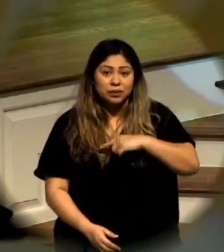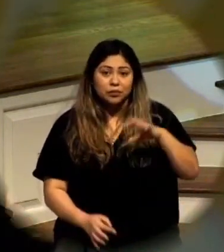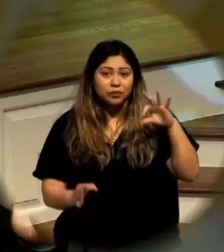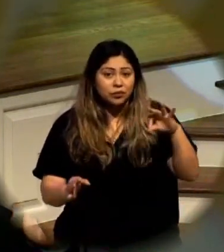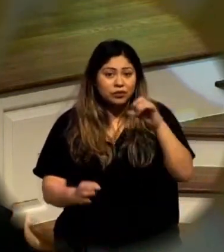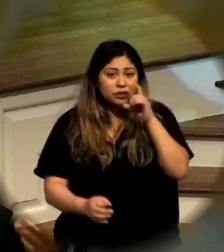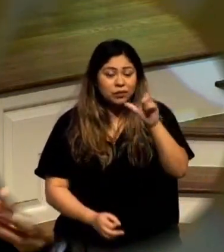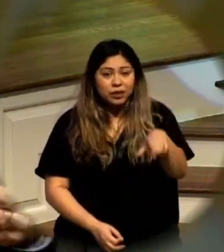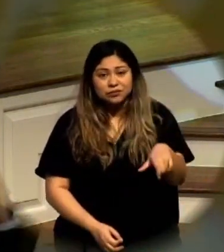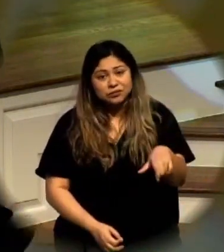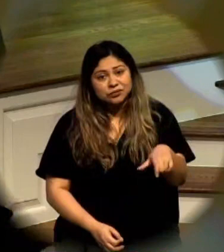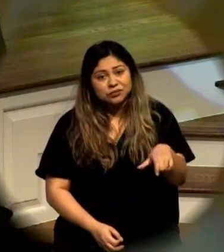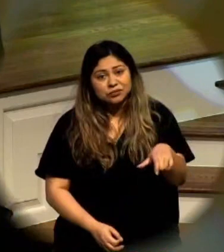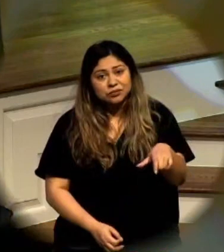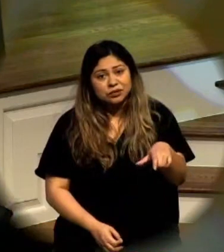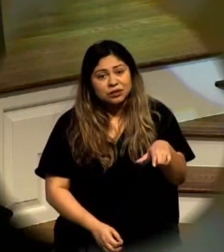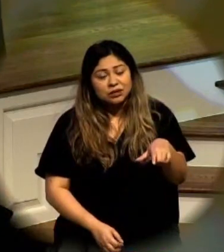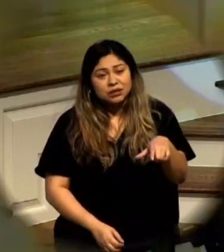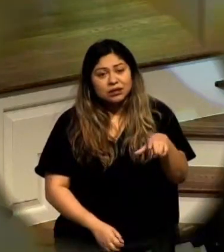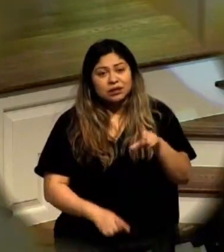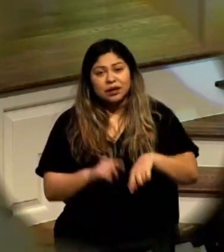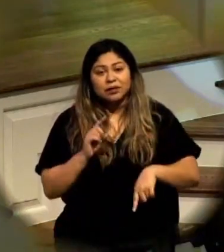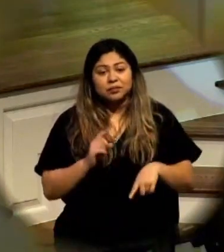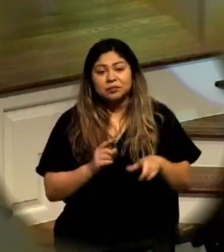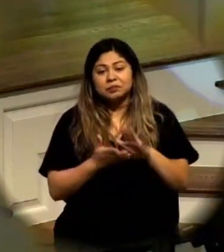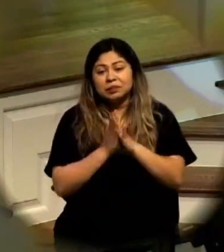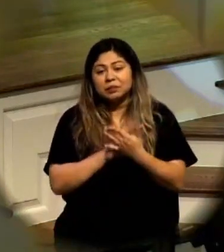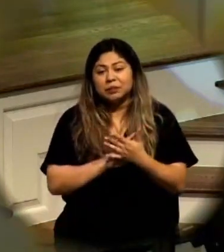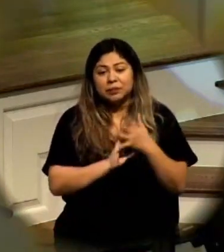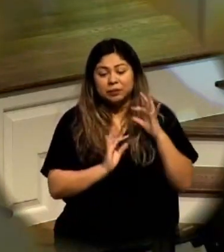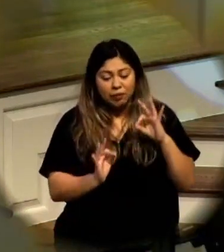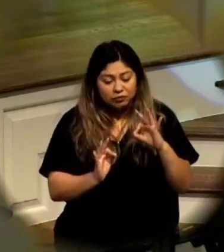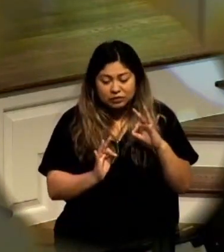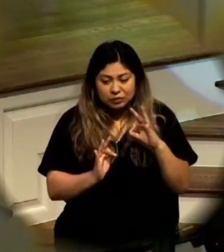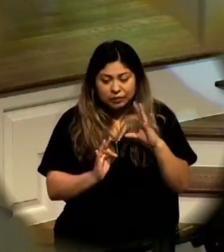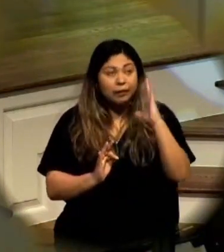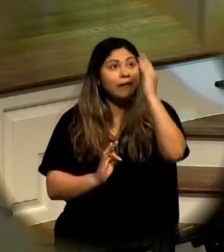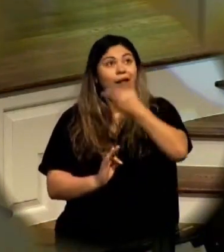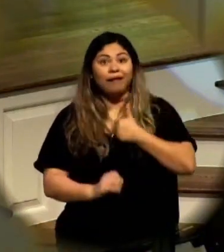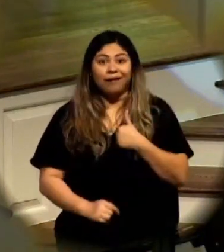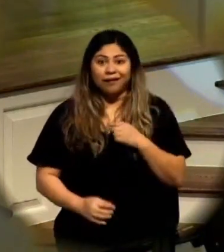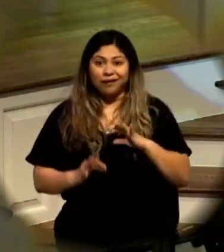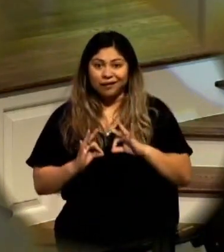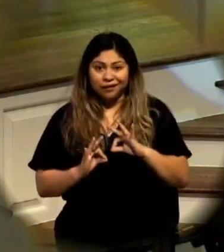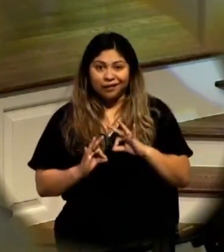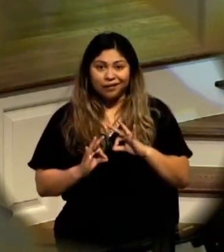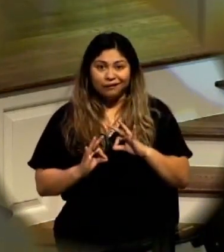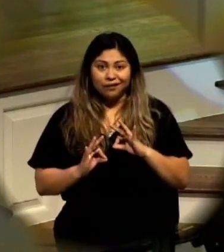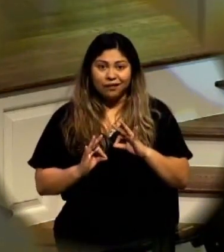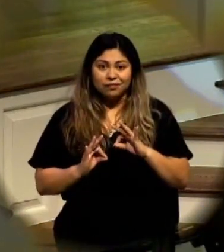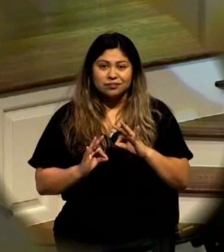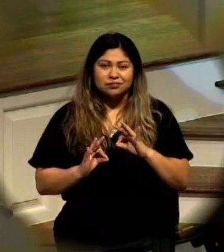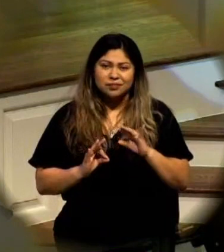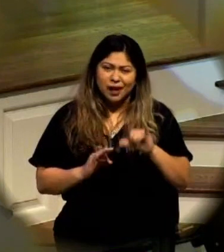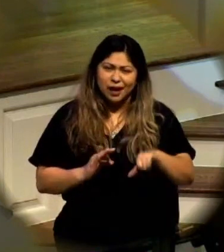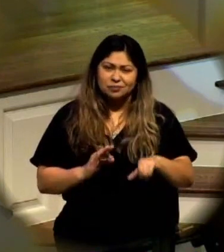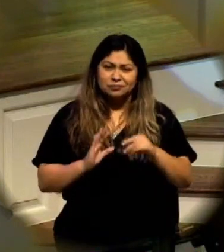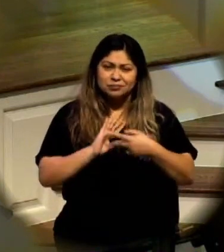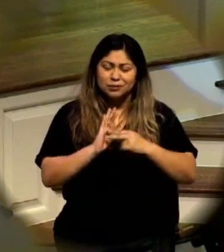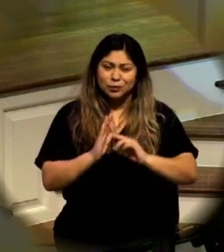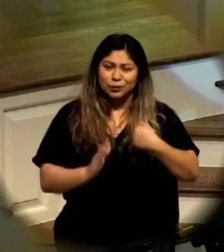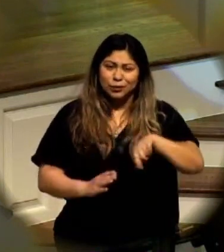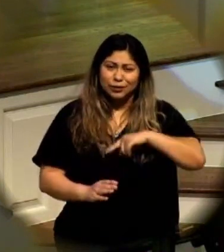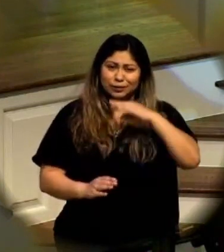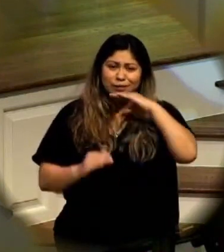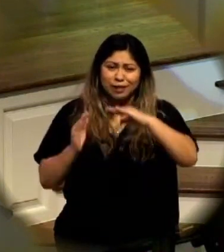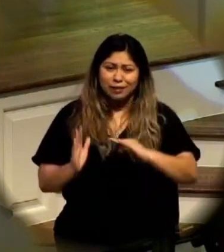We can't be perfect. For us to pretend like we are perfect is really to be liars. That, Lord, all of us have sinned and fallen short